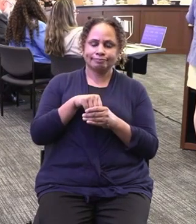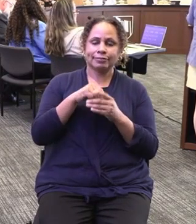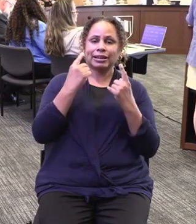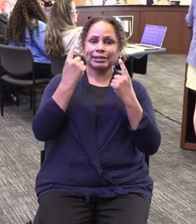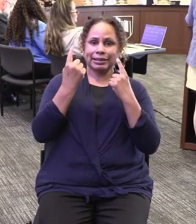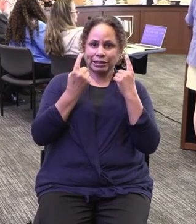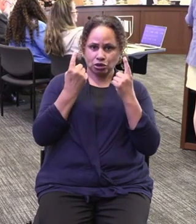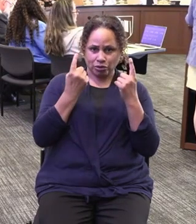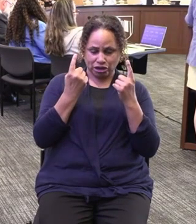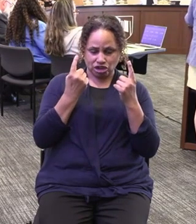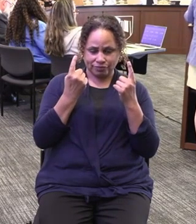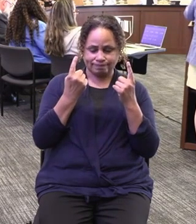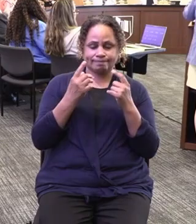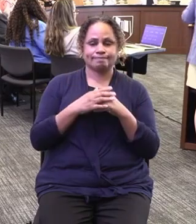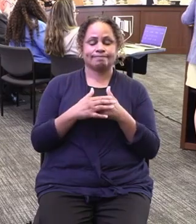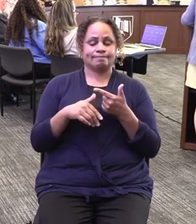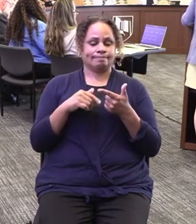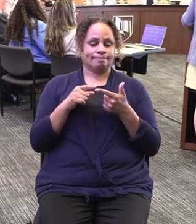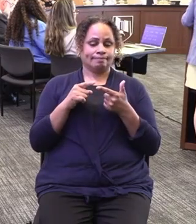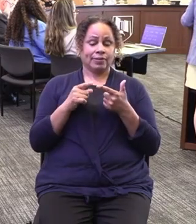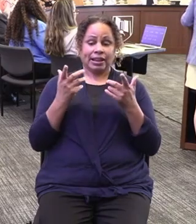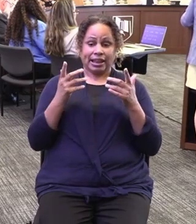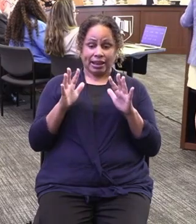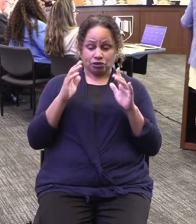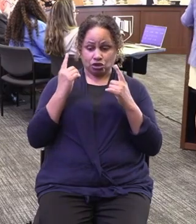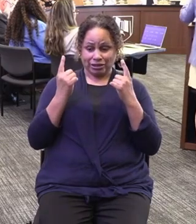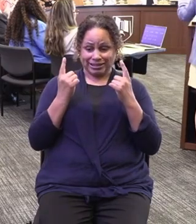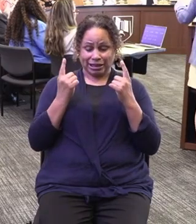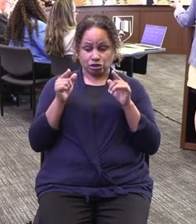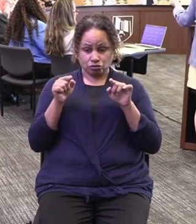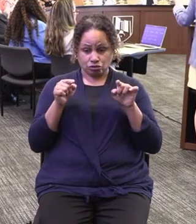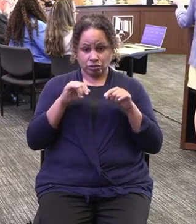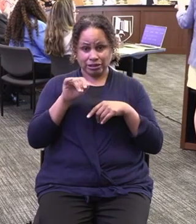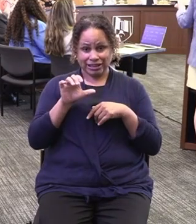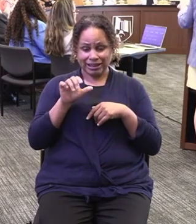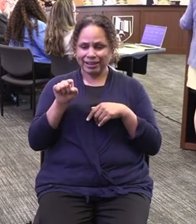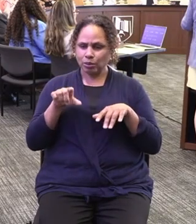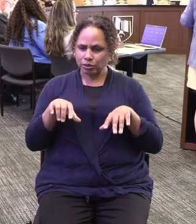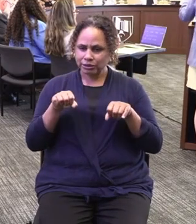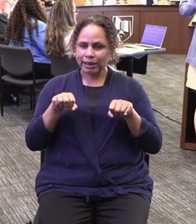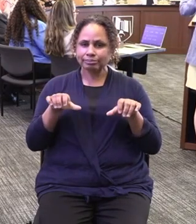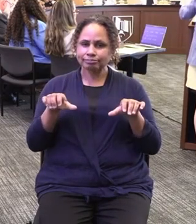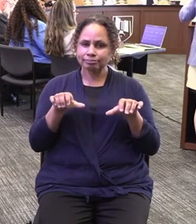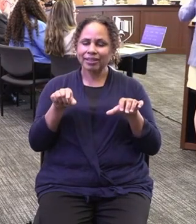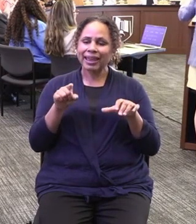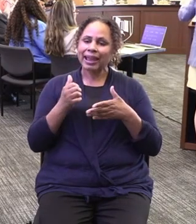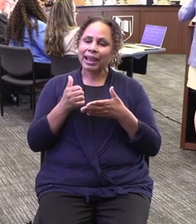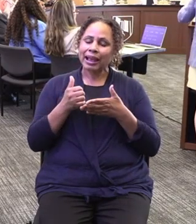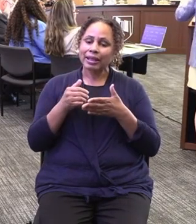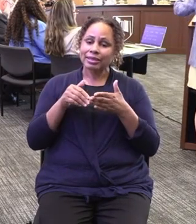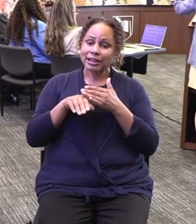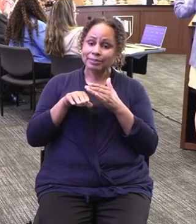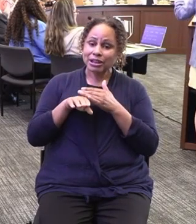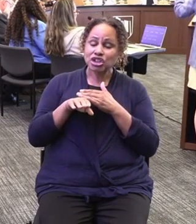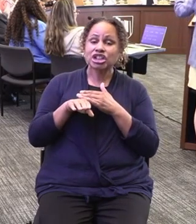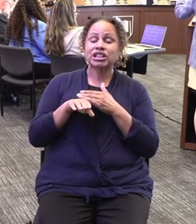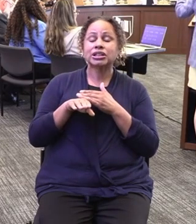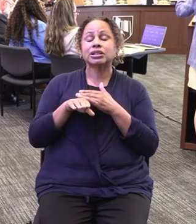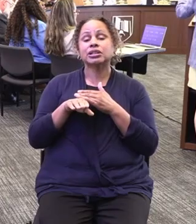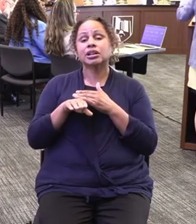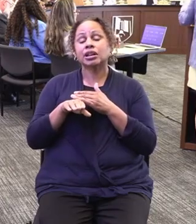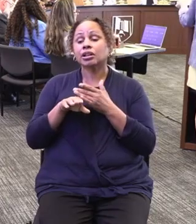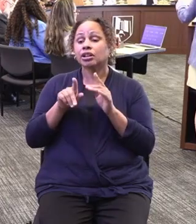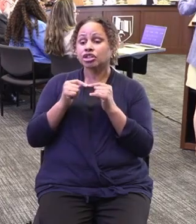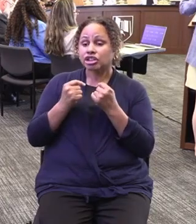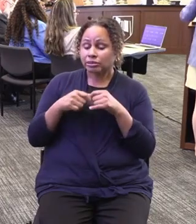they've considered us, they're going to take that action. That's where the admission teams takes over and they help them take that next step in next steps